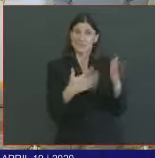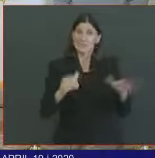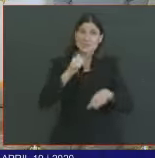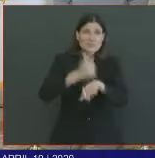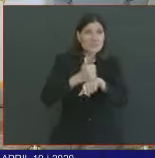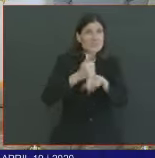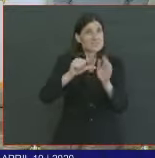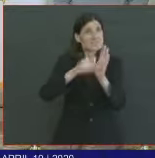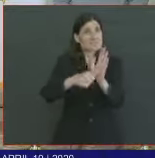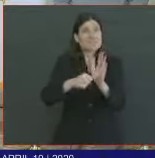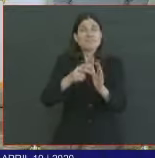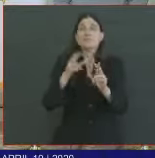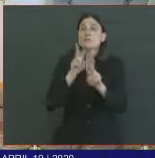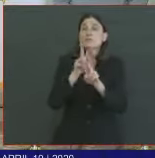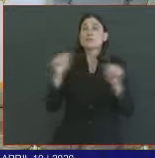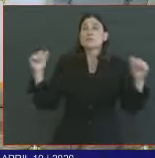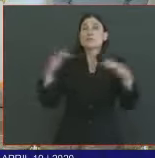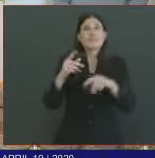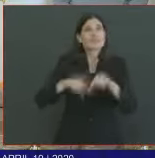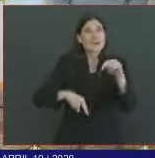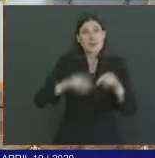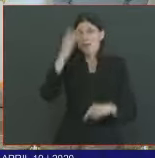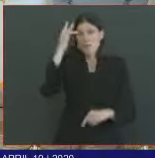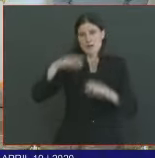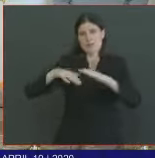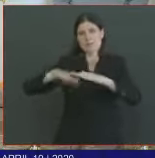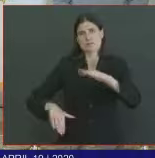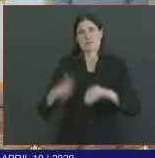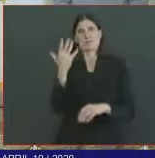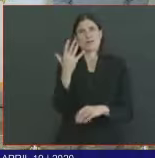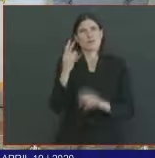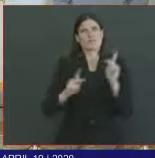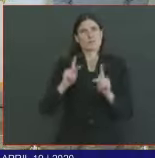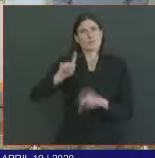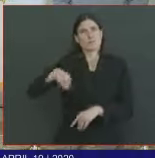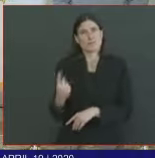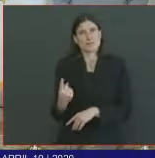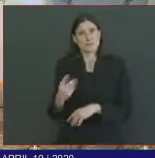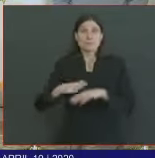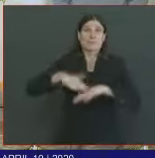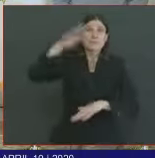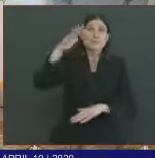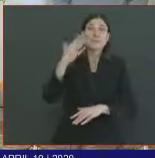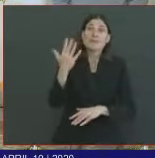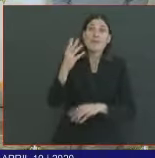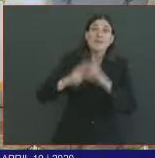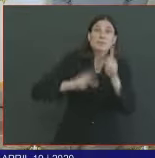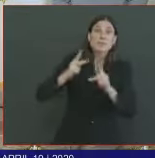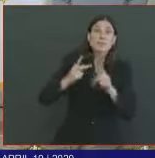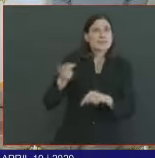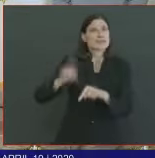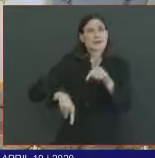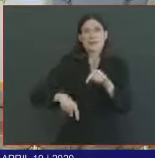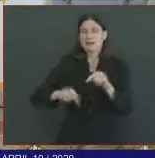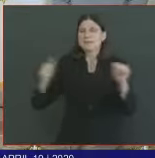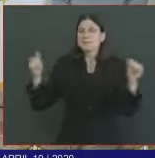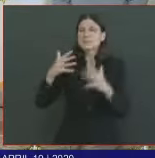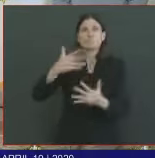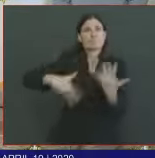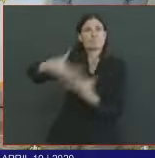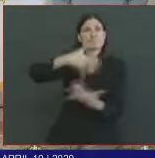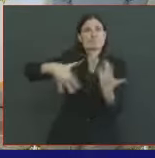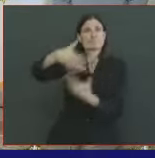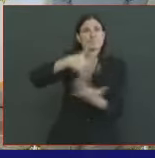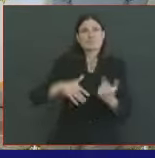5 people. And that means no gatherings, no social gatherings, including funerals.